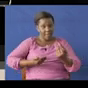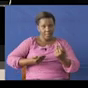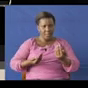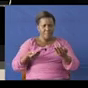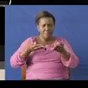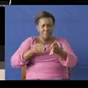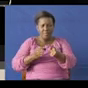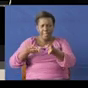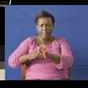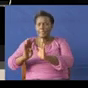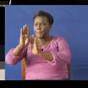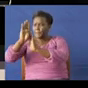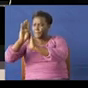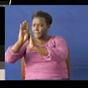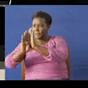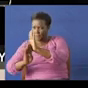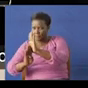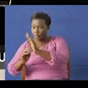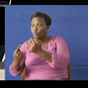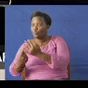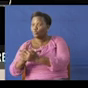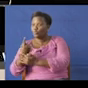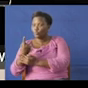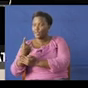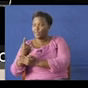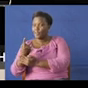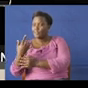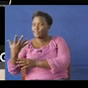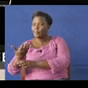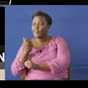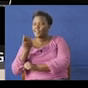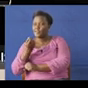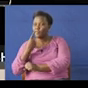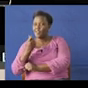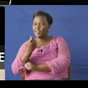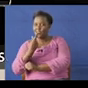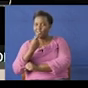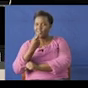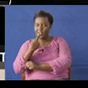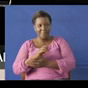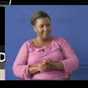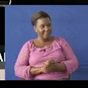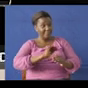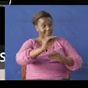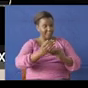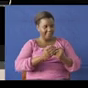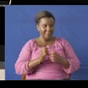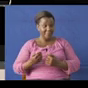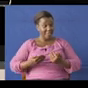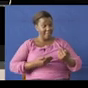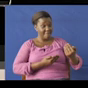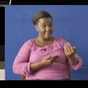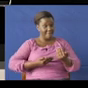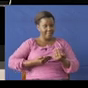Infant mortality has been reduced because of modern medicine. I